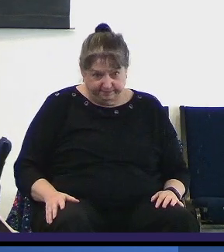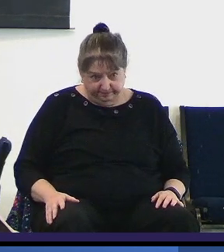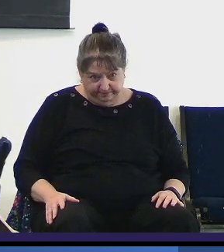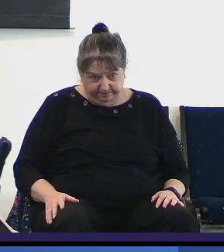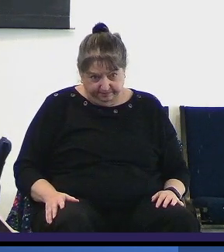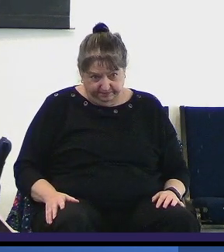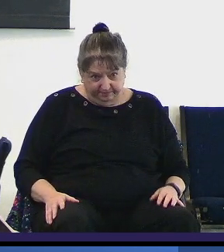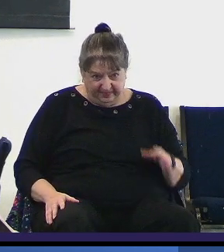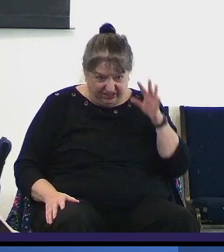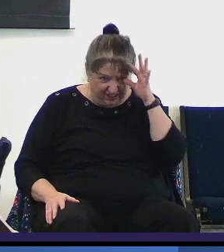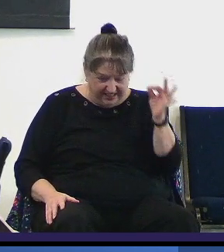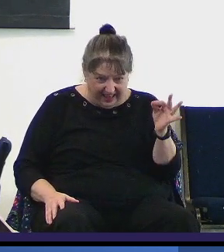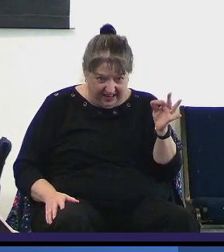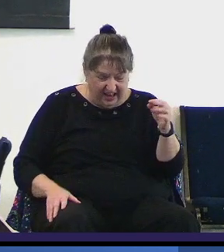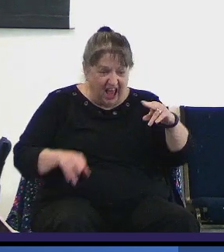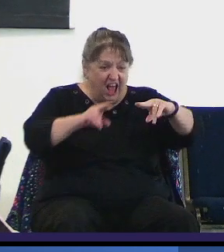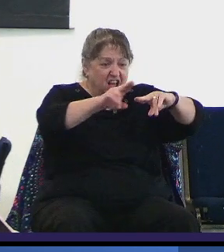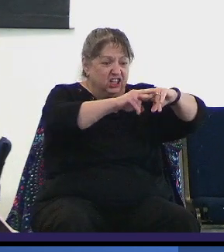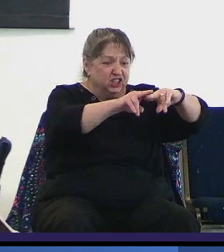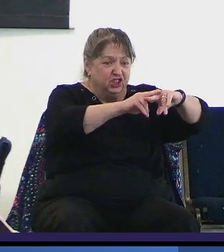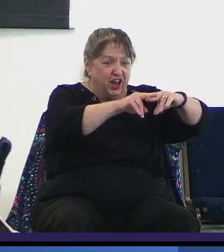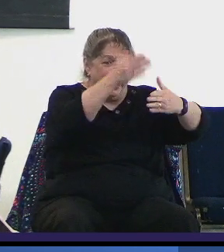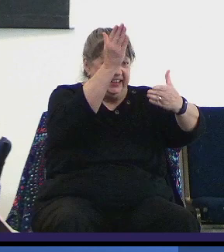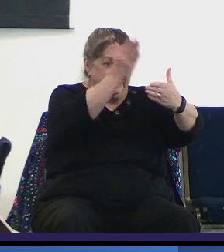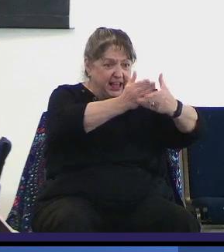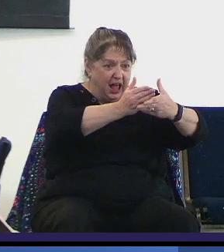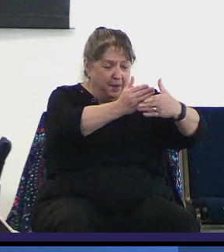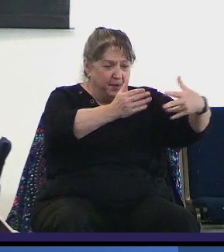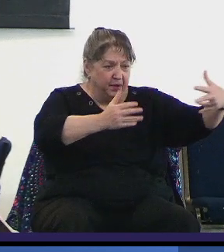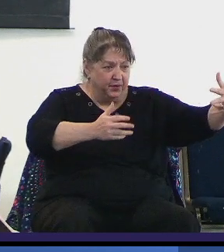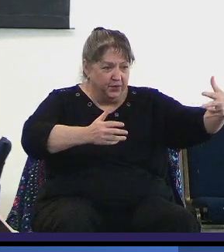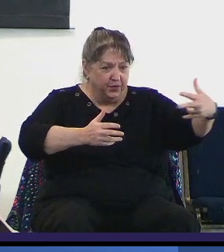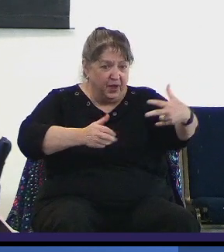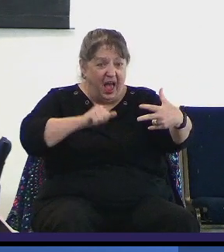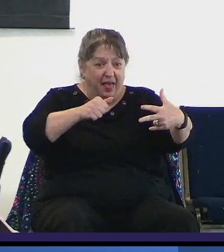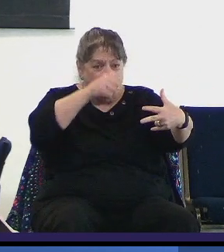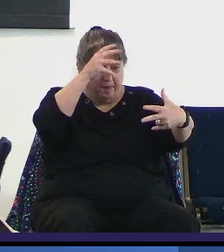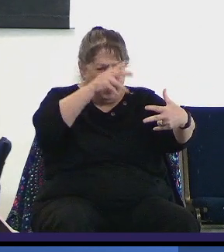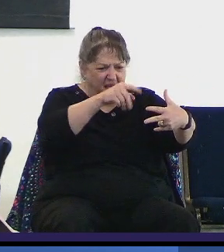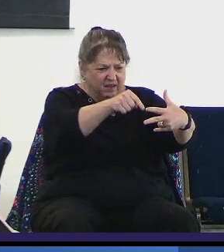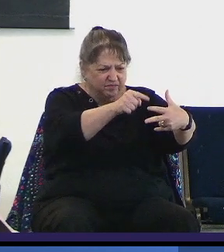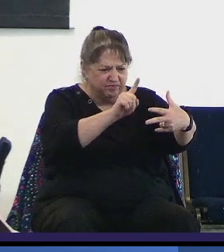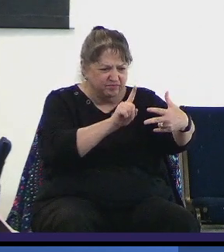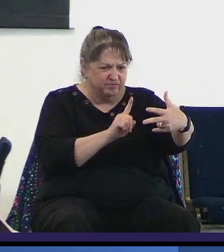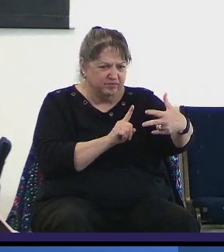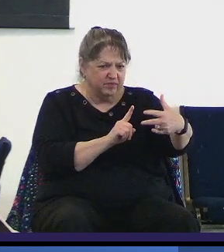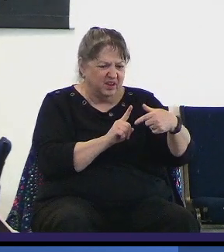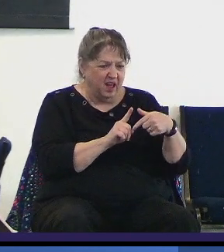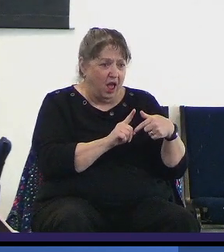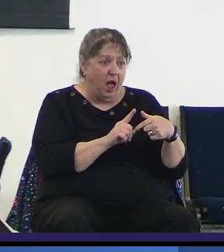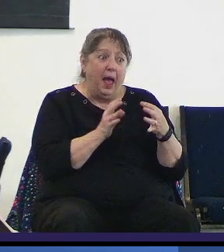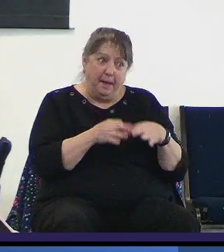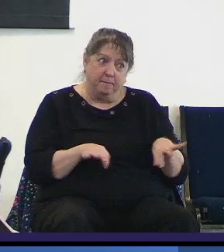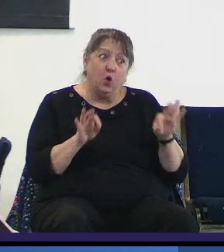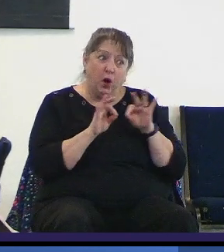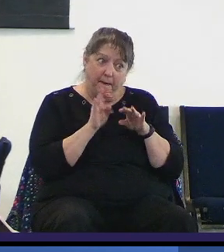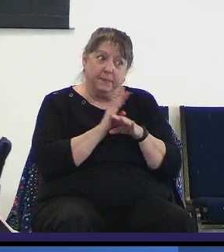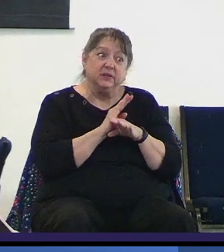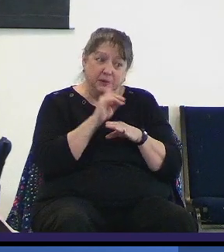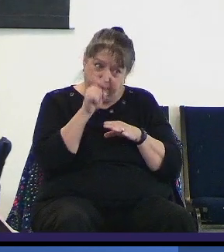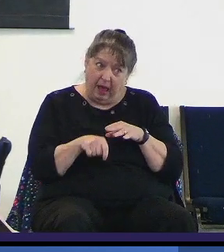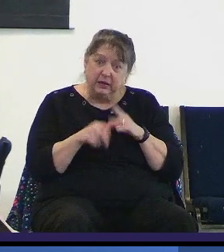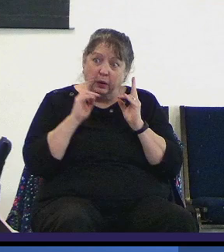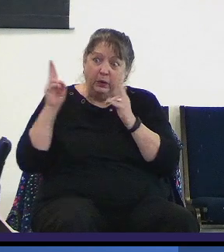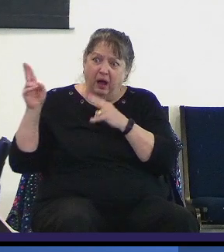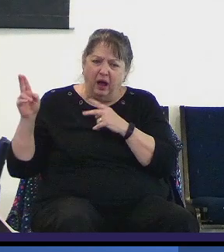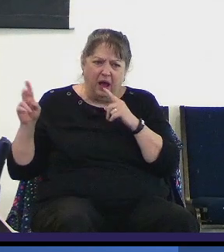then the train stopped and a traveling man alighted. He too had important business in the city, but